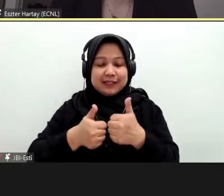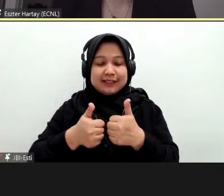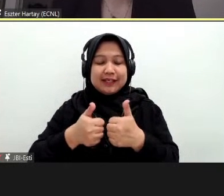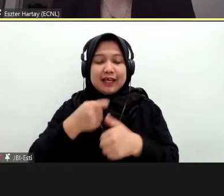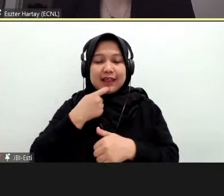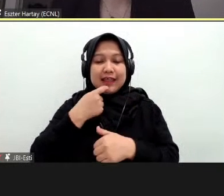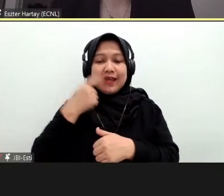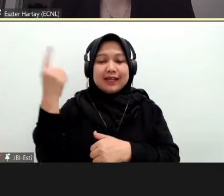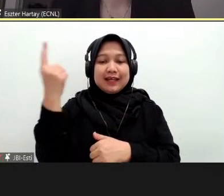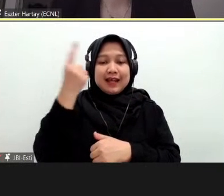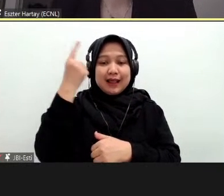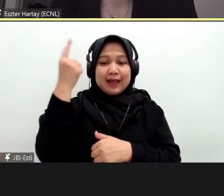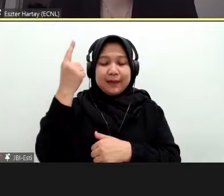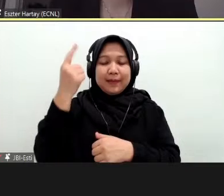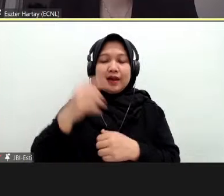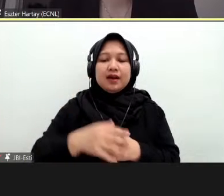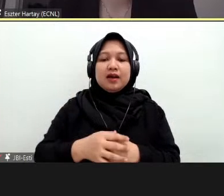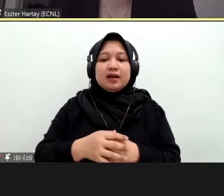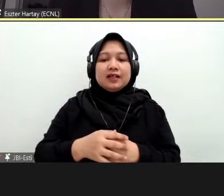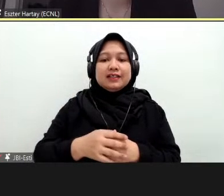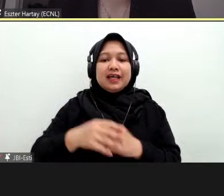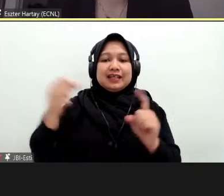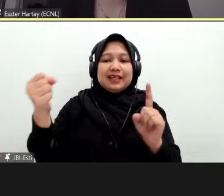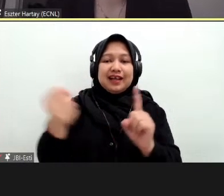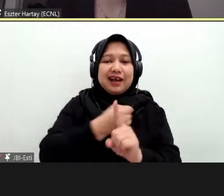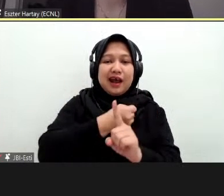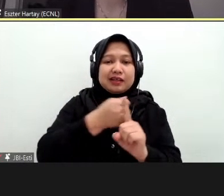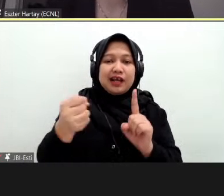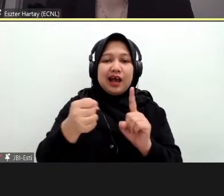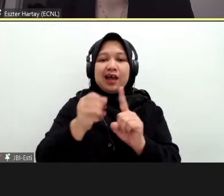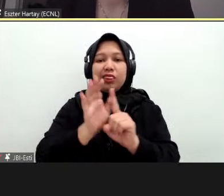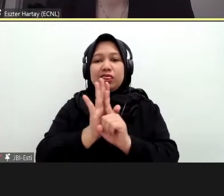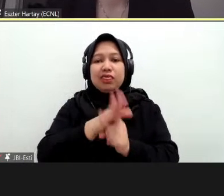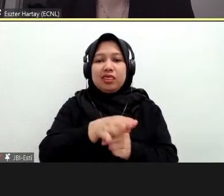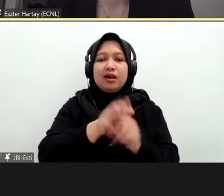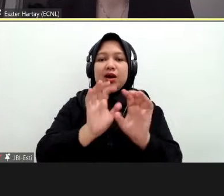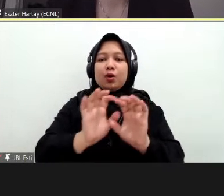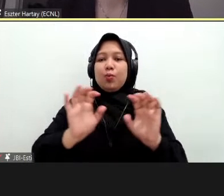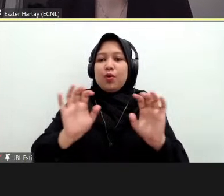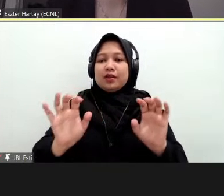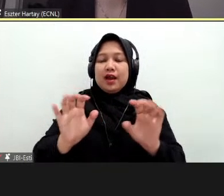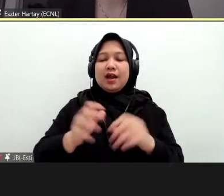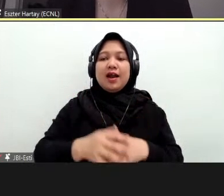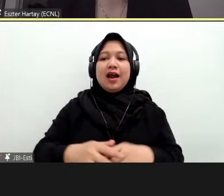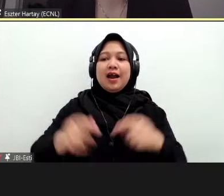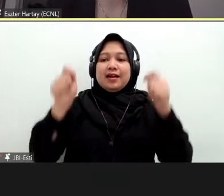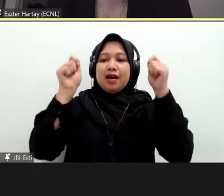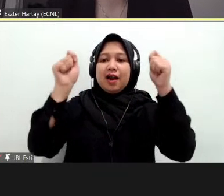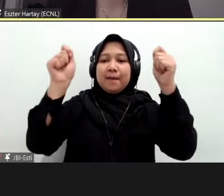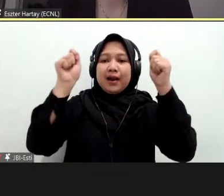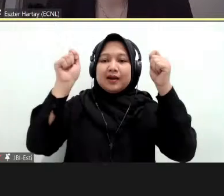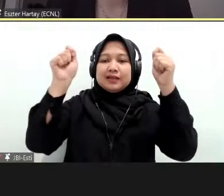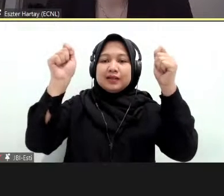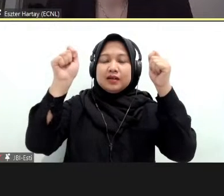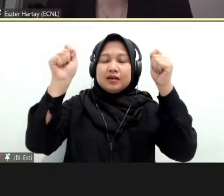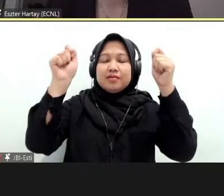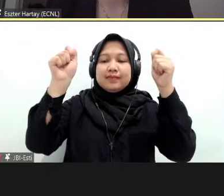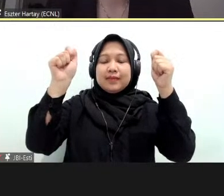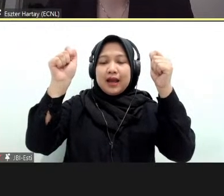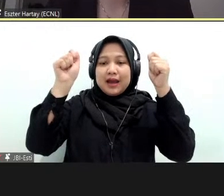are victims of vilification and disinformation and have been labeled as